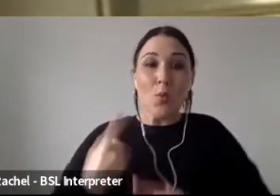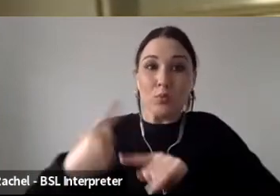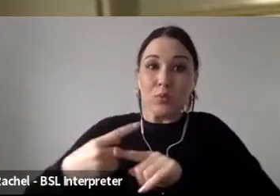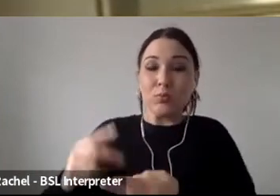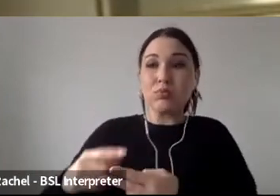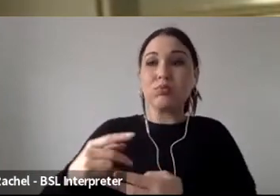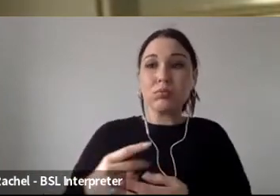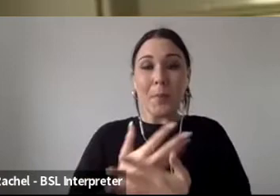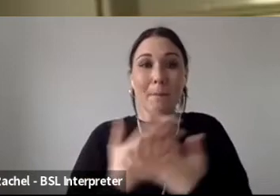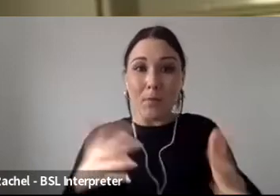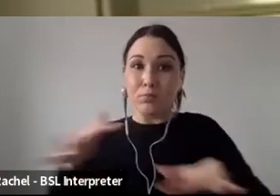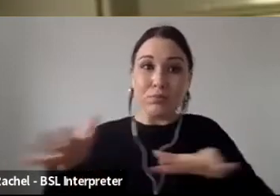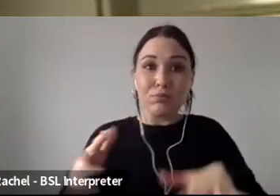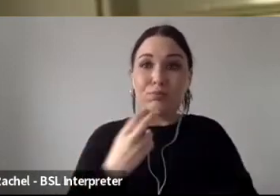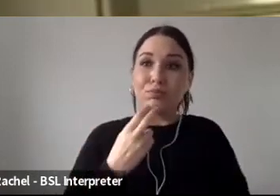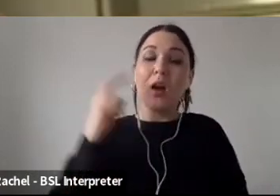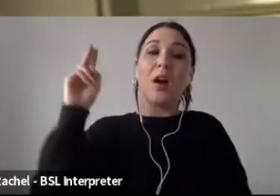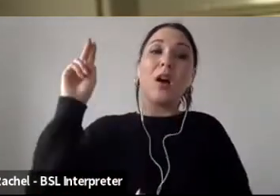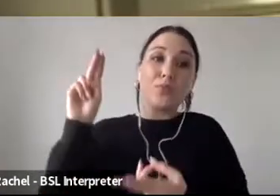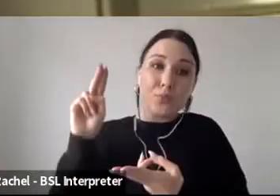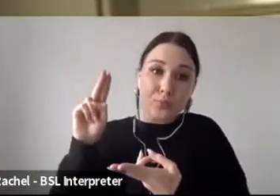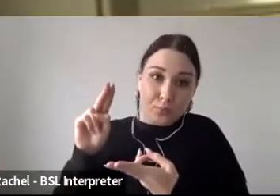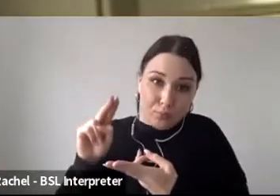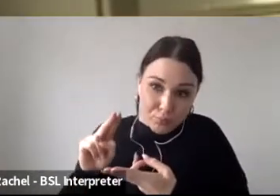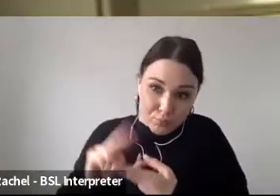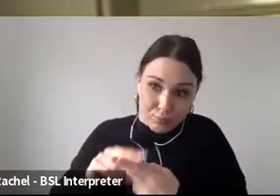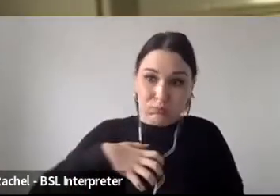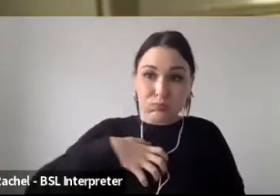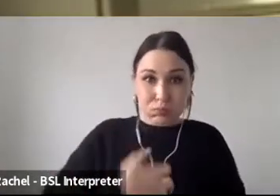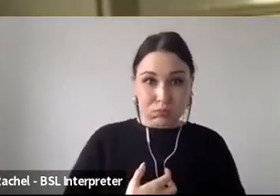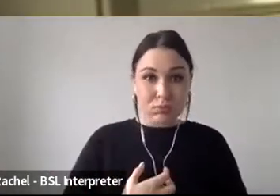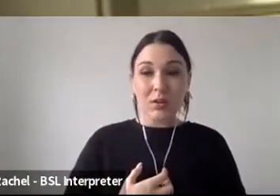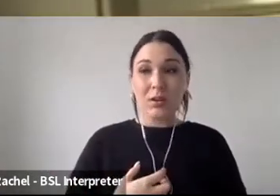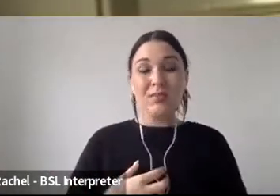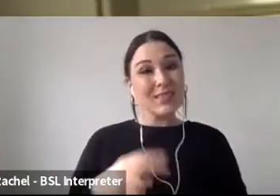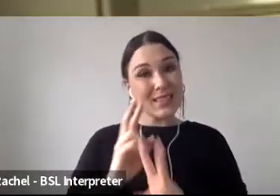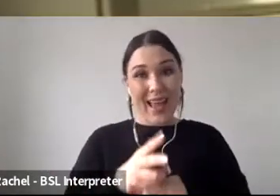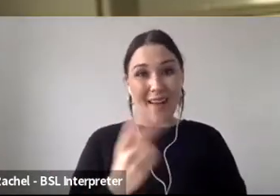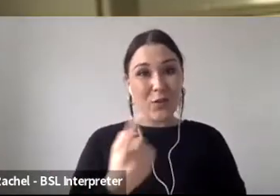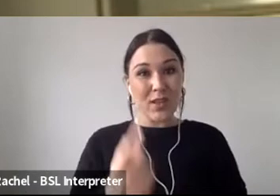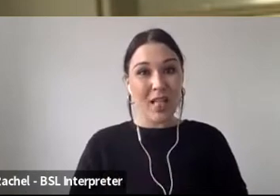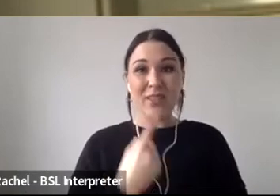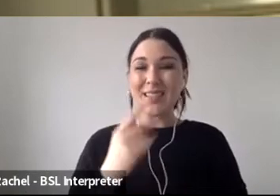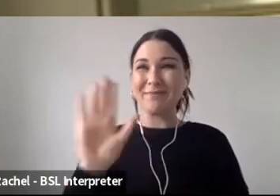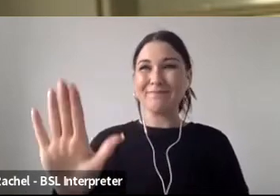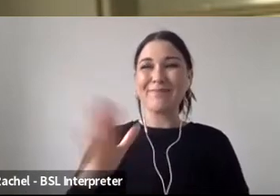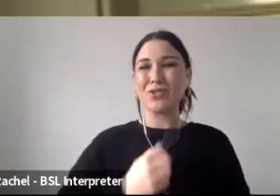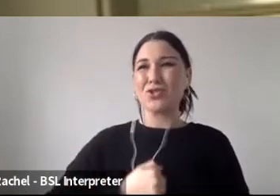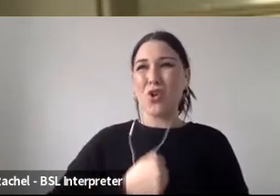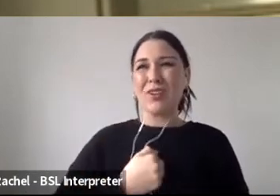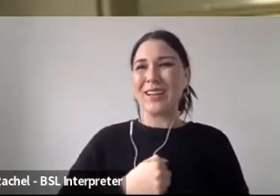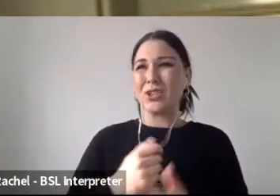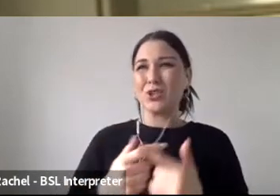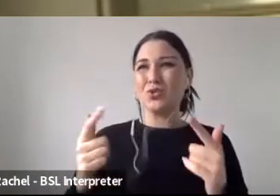to help yourself, take care of yourself, and say, sorry, I've got so many meetings, I'm going to